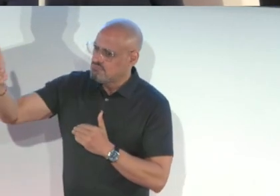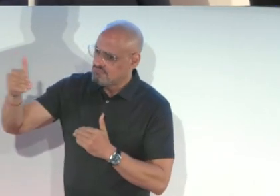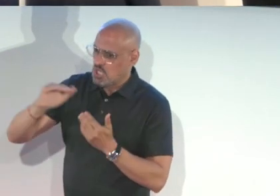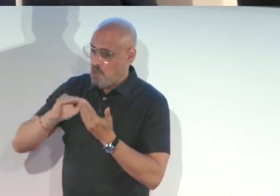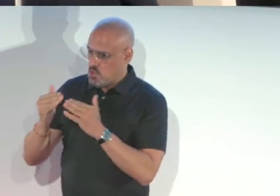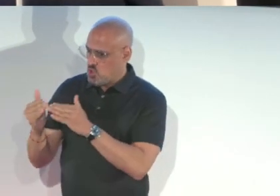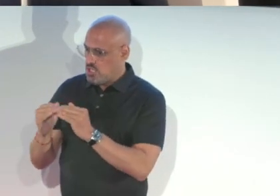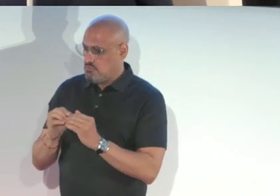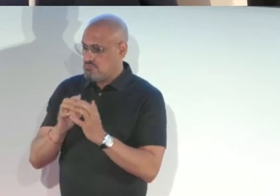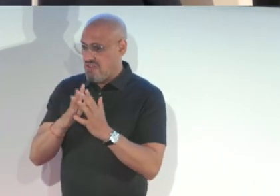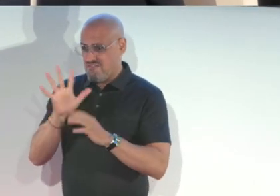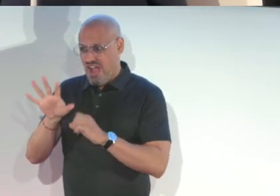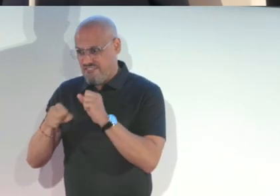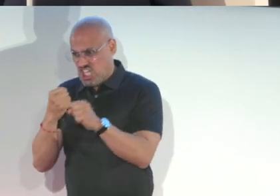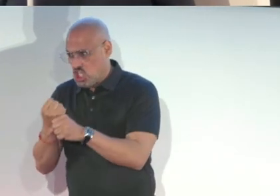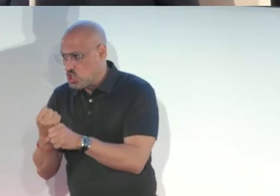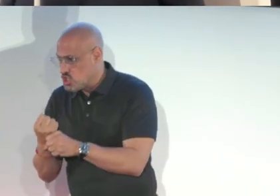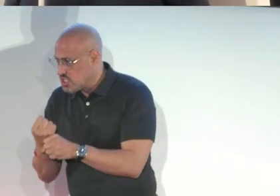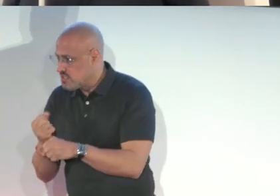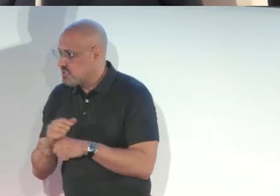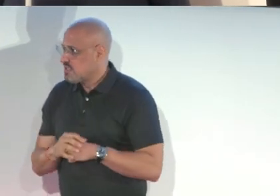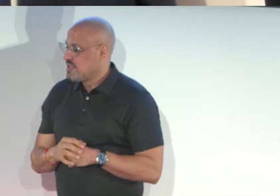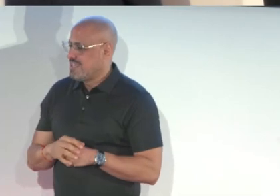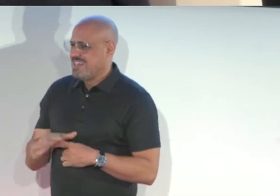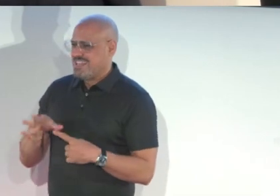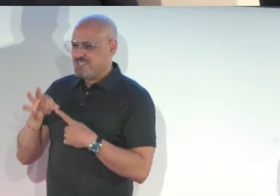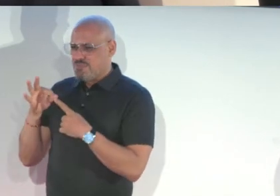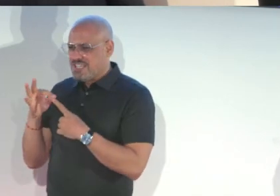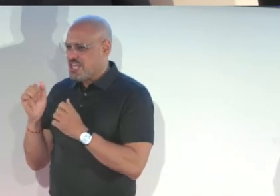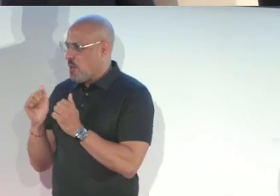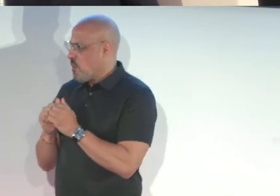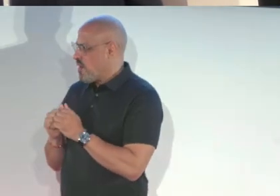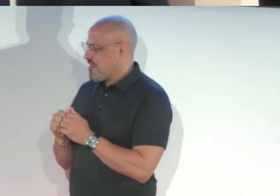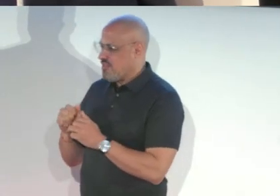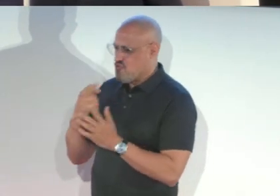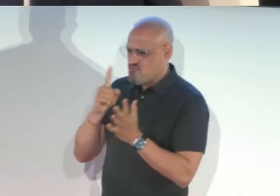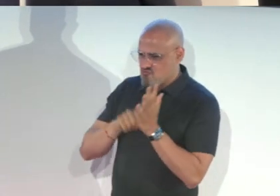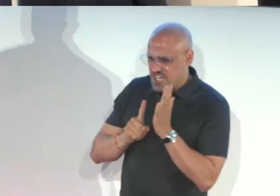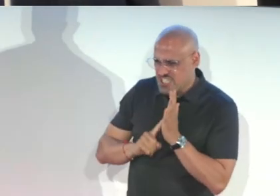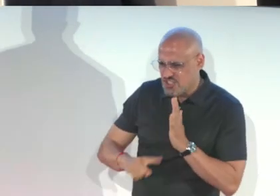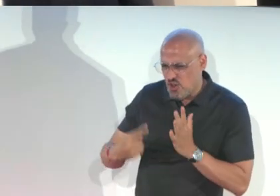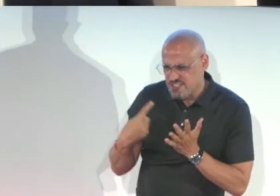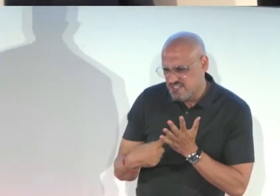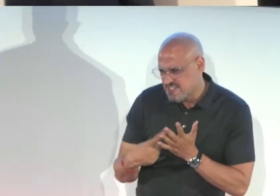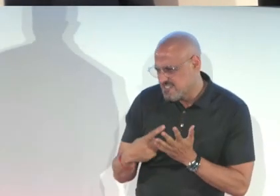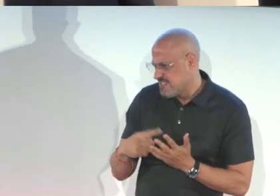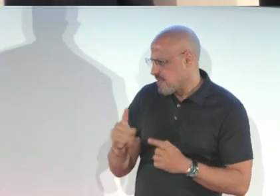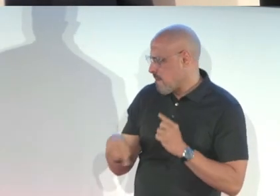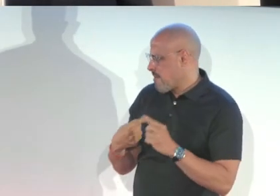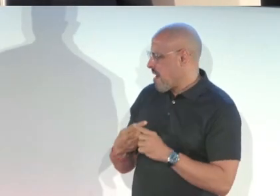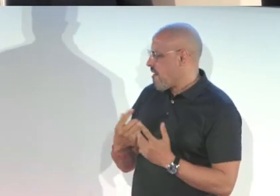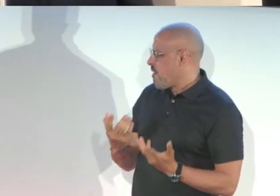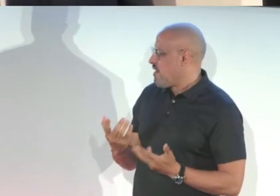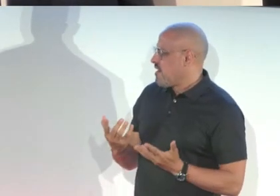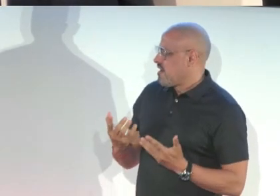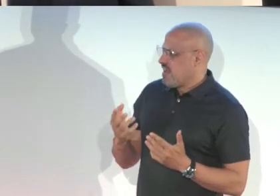Yeah, I'd like to thank you all for coming. I think it's incredible to see how far we've come as a community in